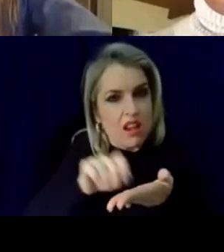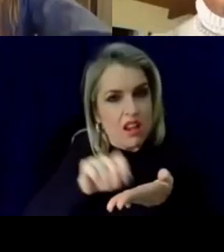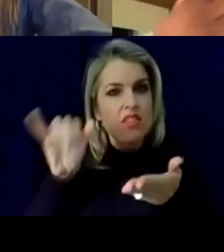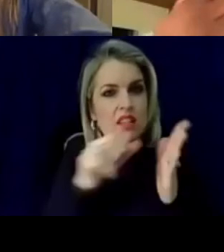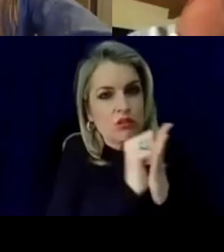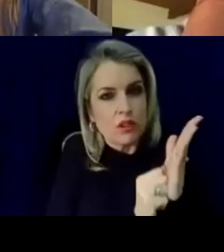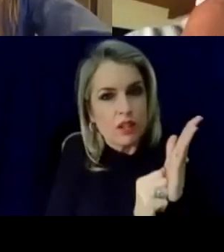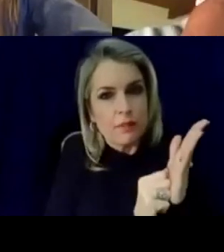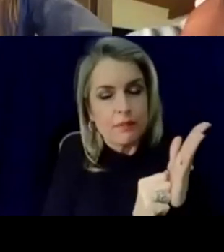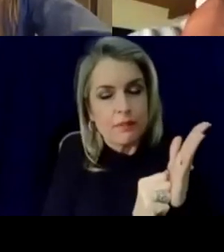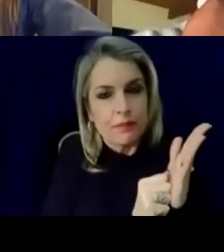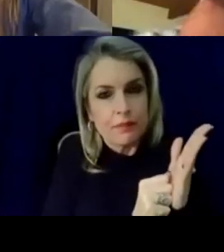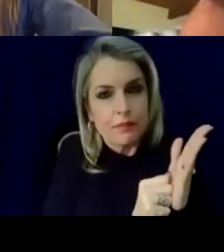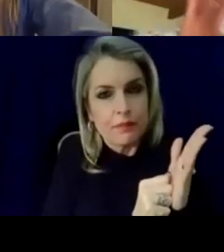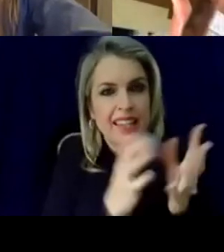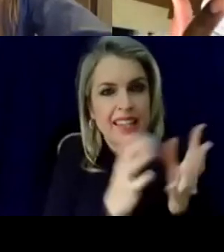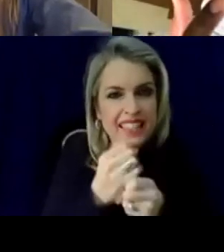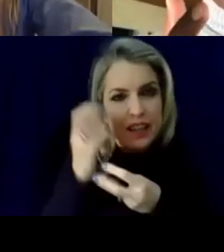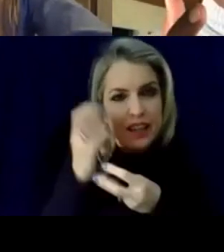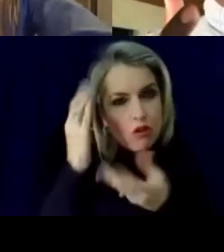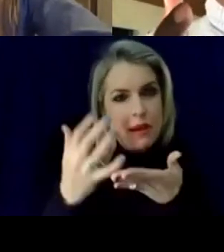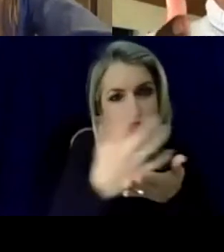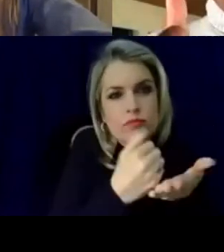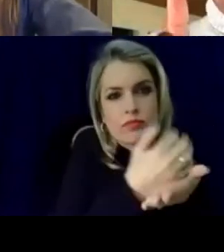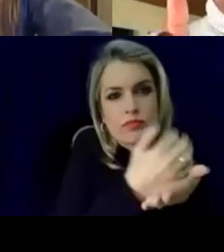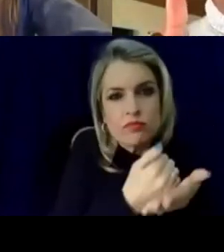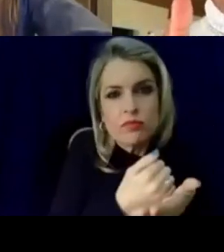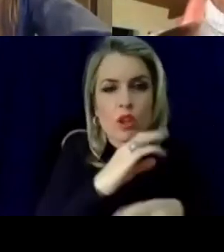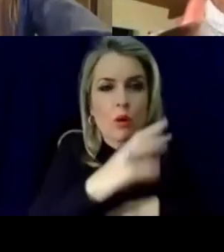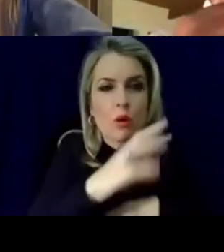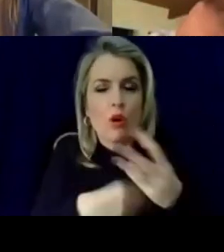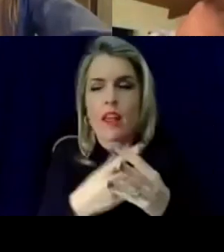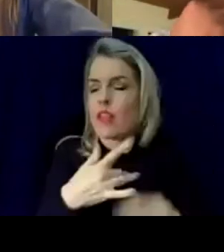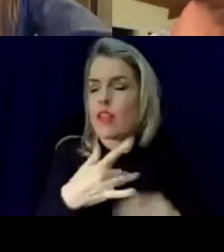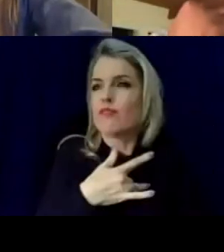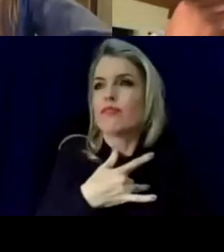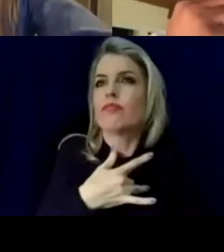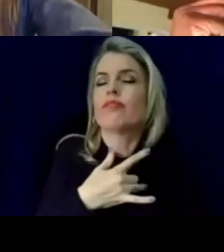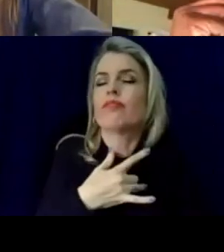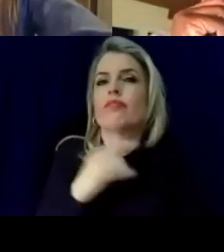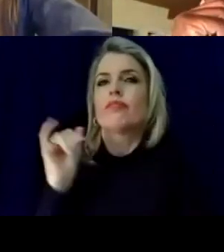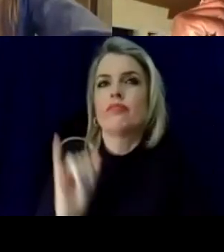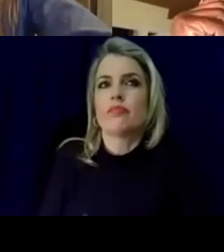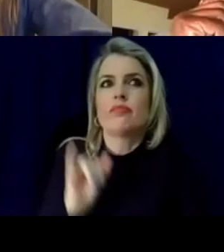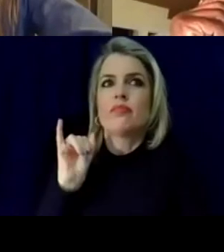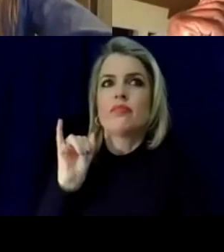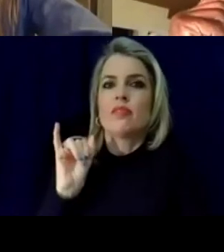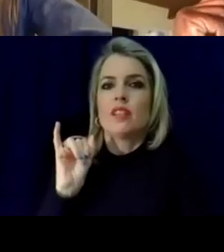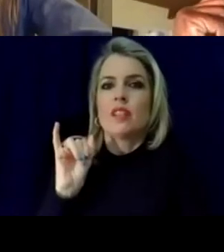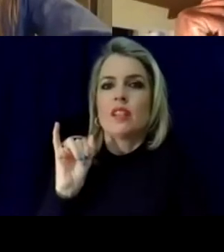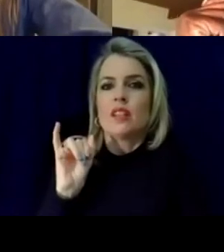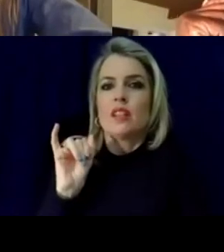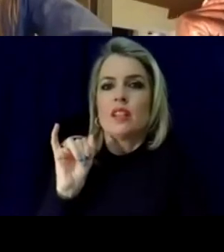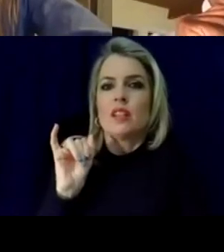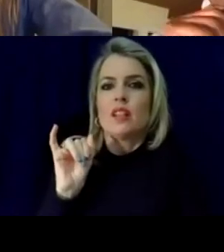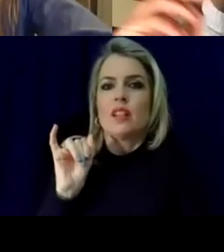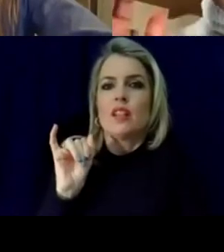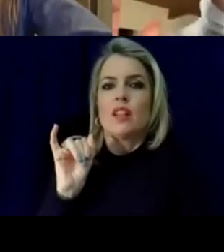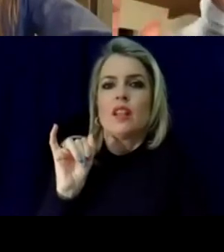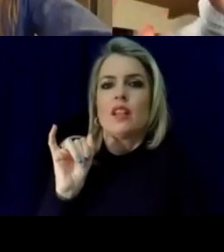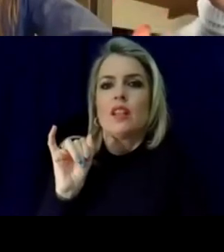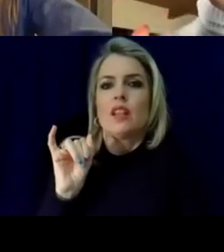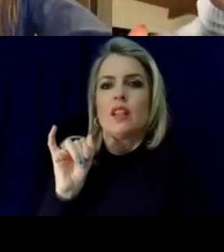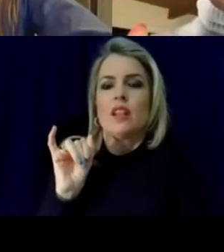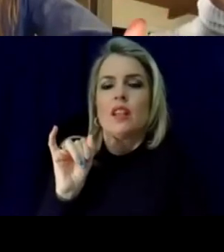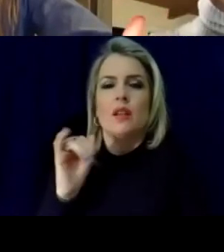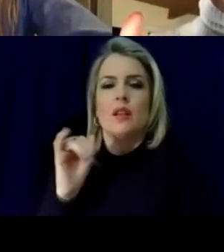just, I mean, the world struck me, obviously, you know, it's exciting to have a